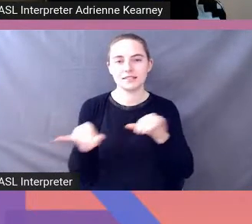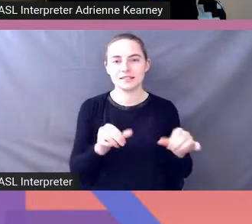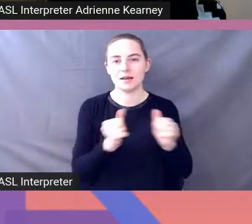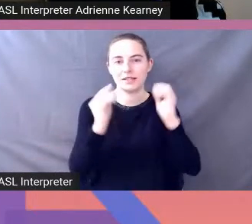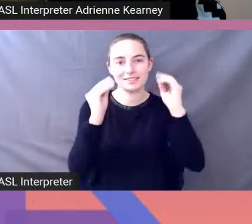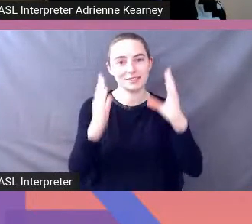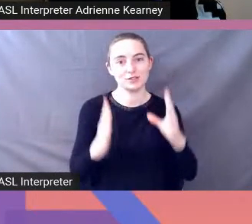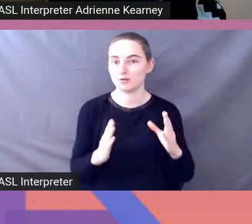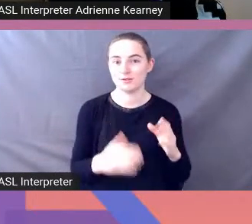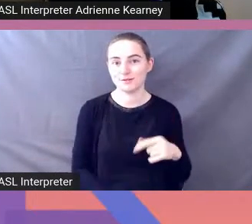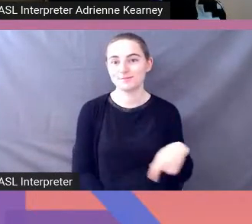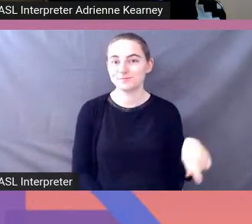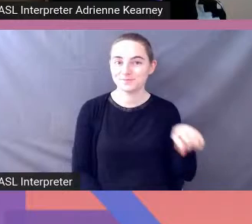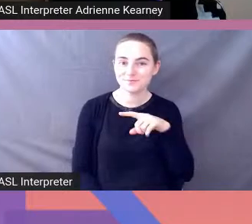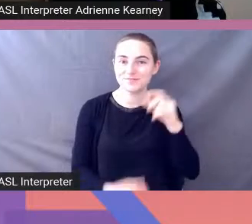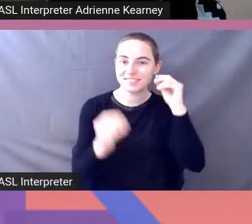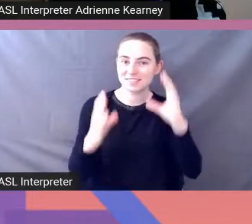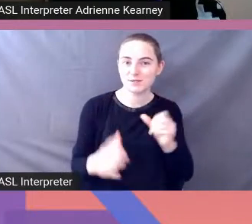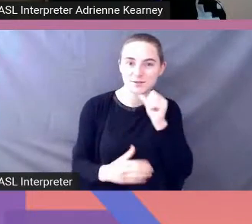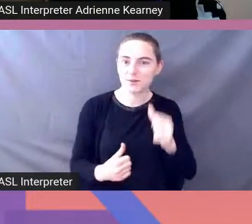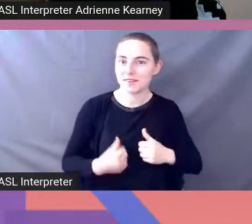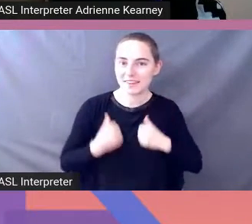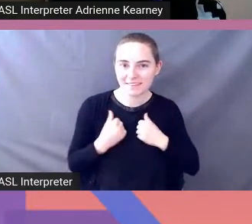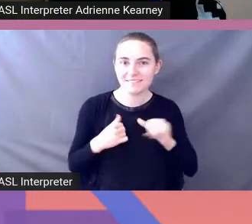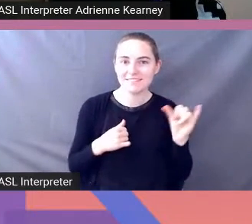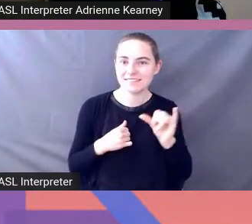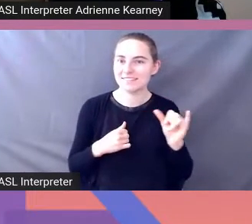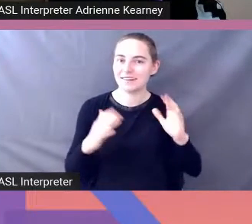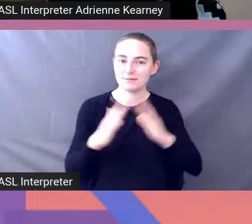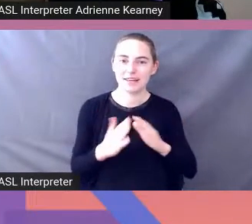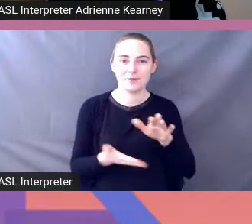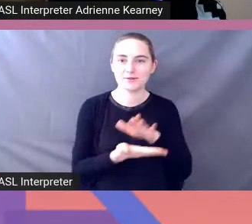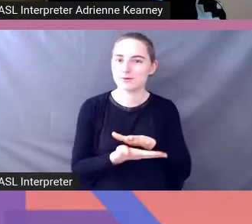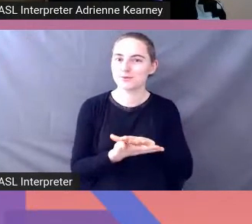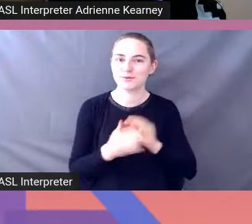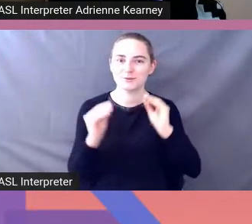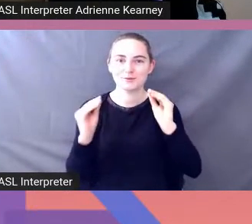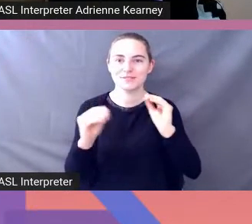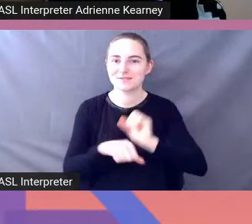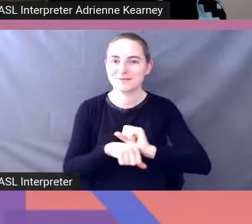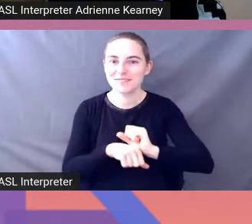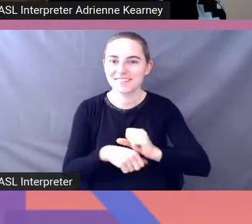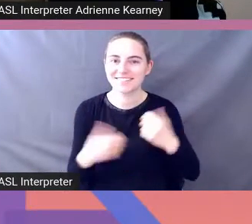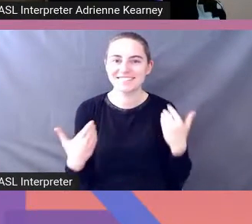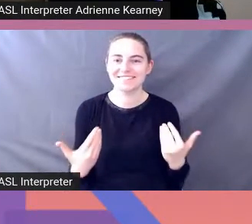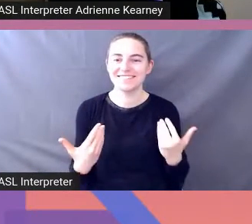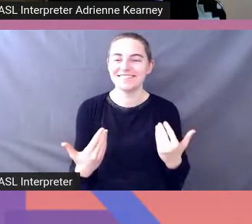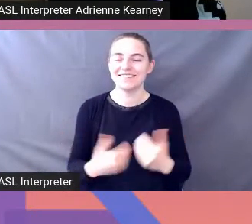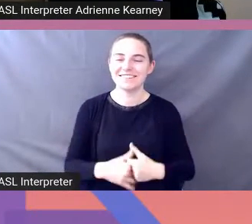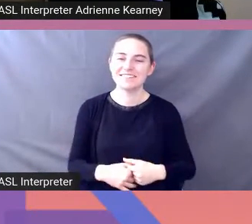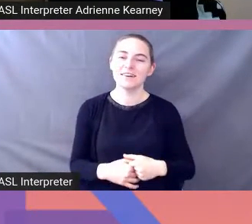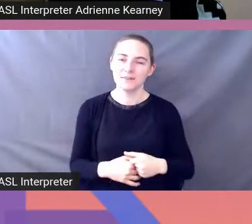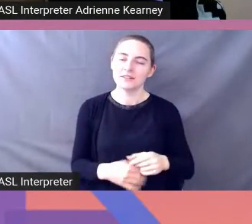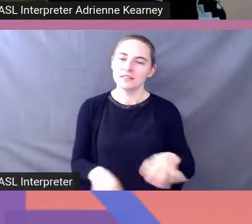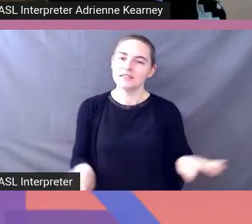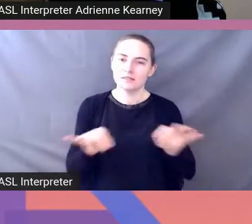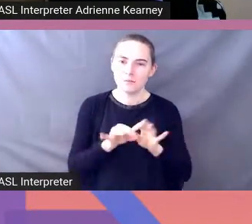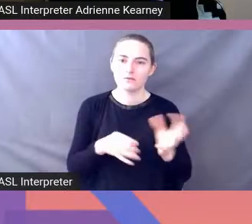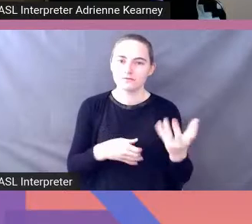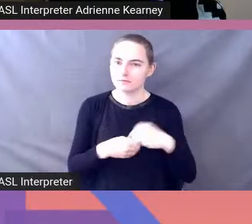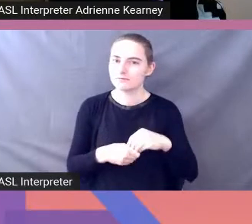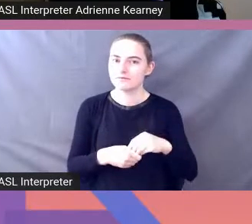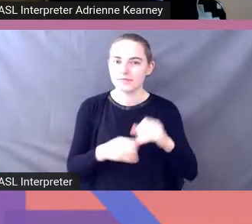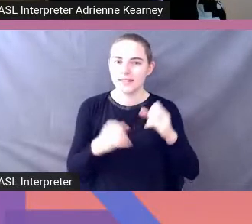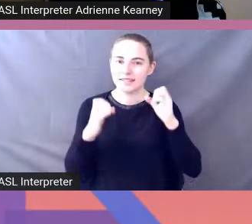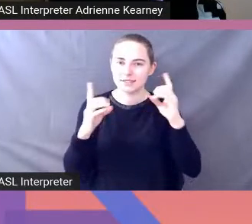is really, when you think, this is really deep. Again, we need this put into the educational system, and